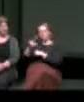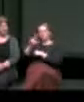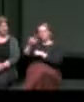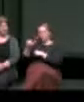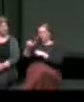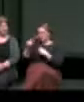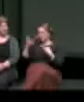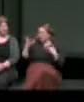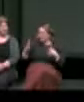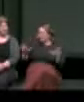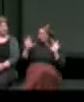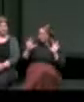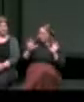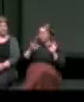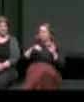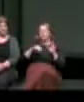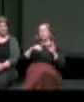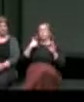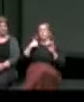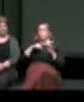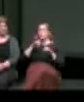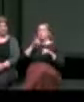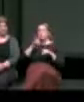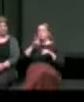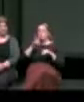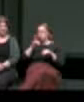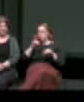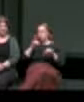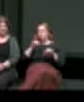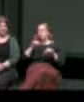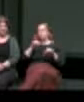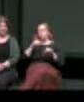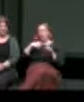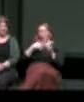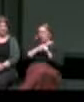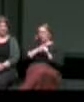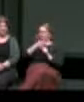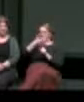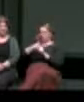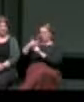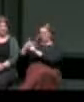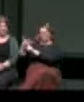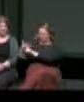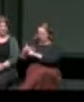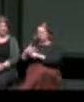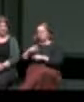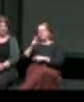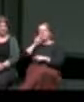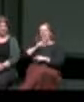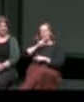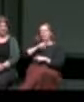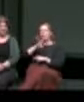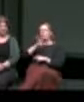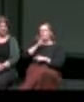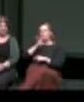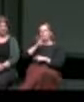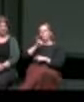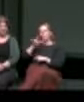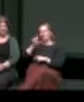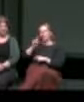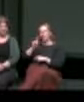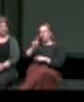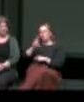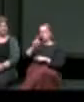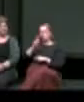And that's it. We do quarterly updates on our website, which is akronwaterwaysrenew.com. So we usually do